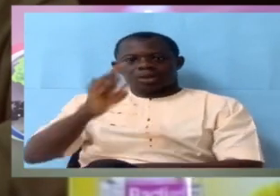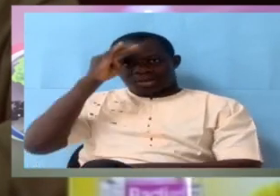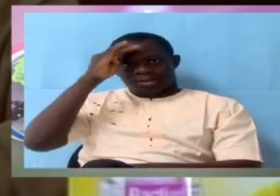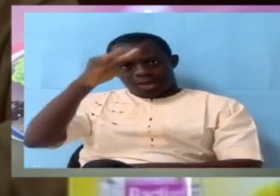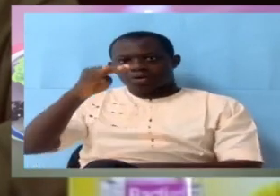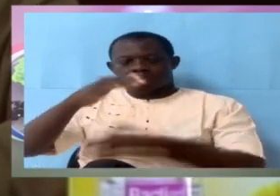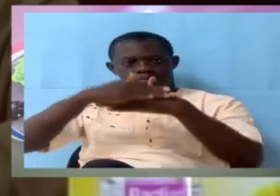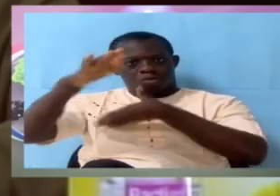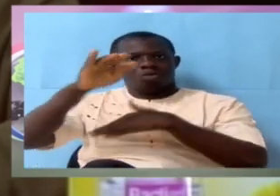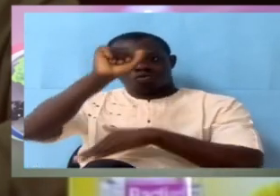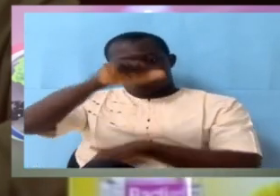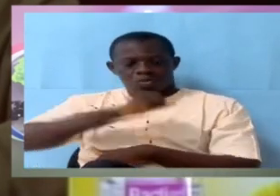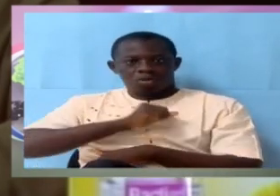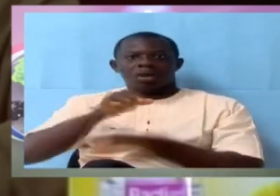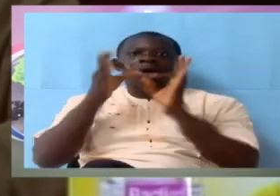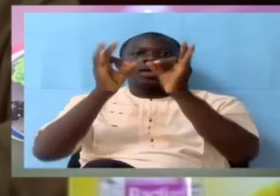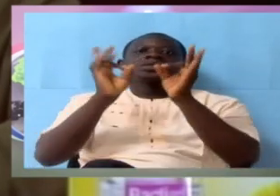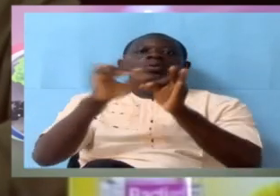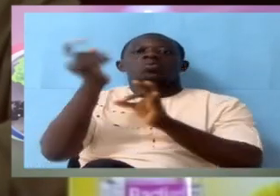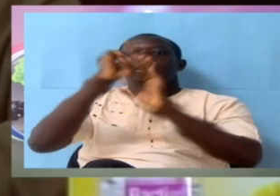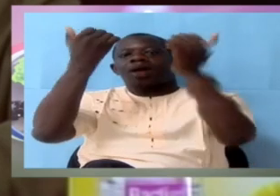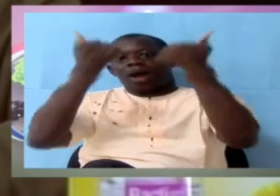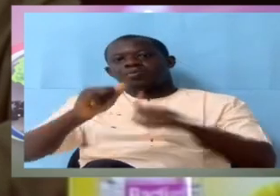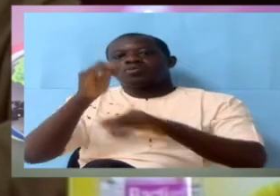your testimony, Mr. Witness. Mbe numbara la bake